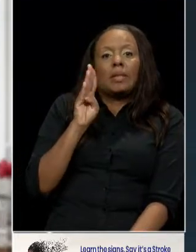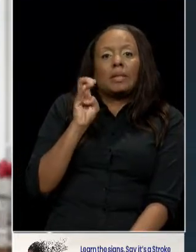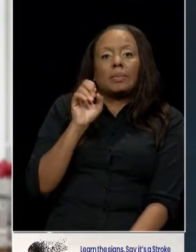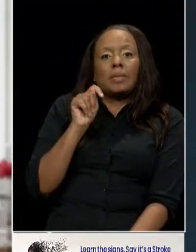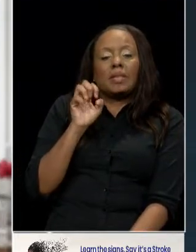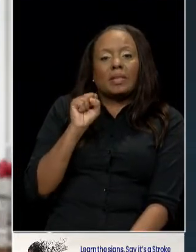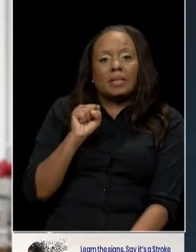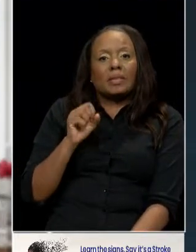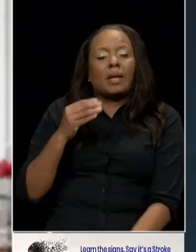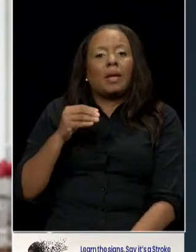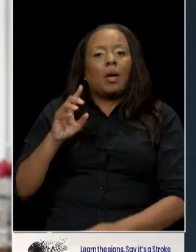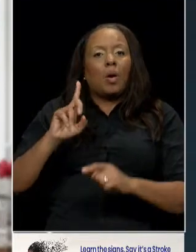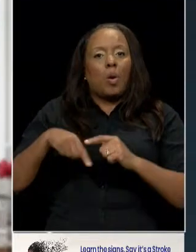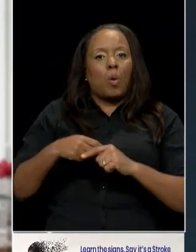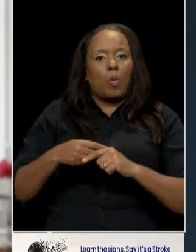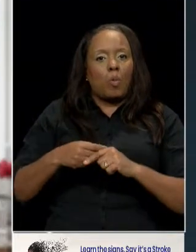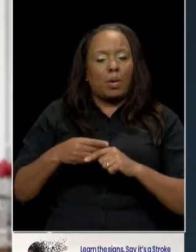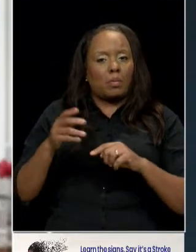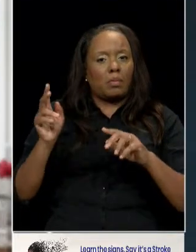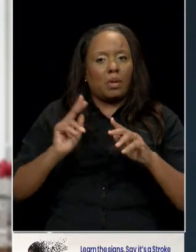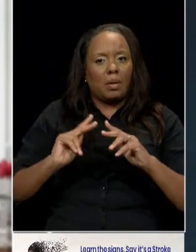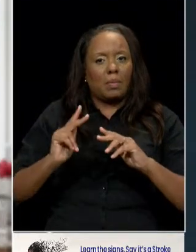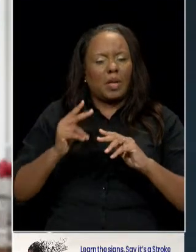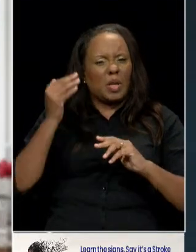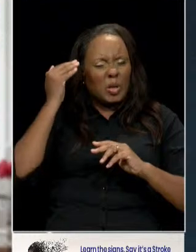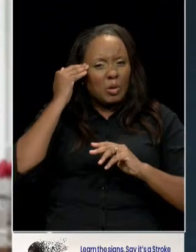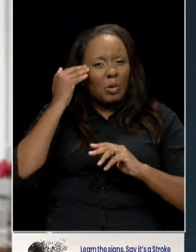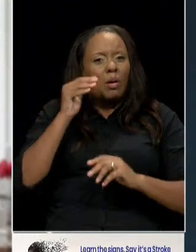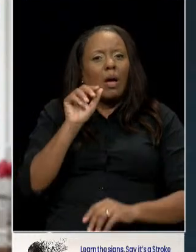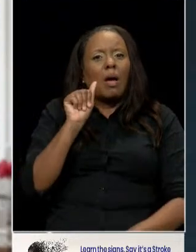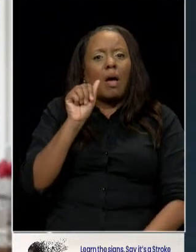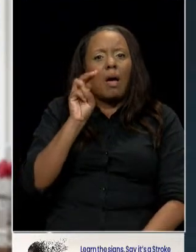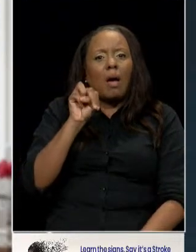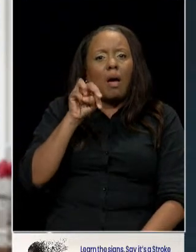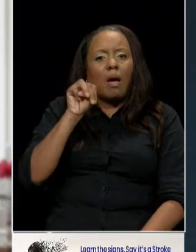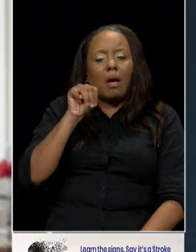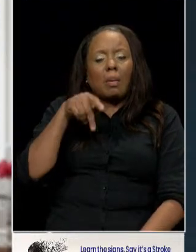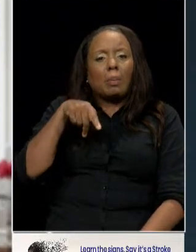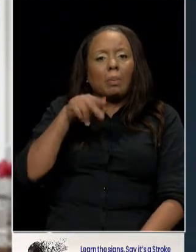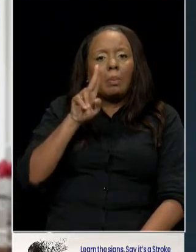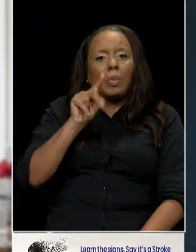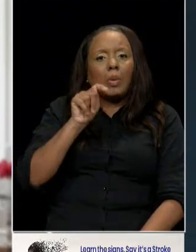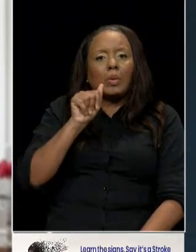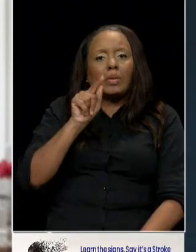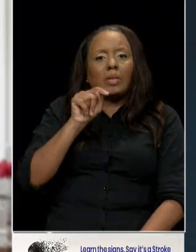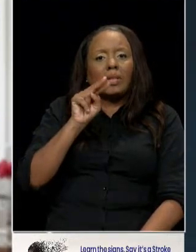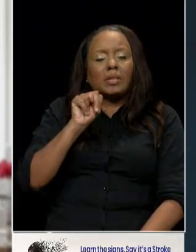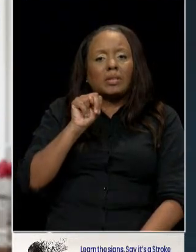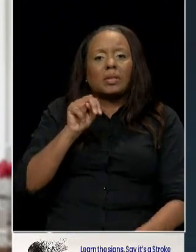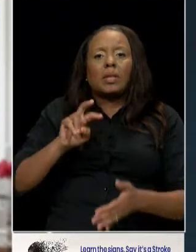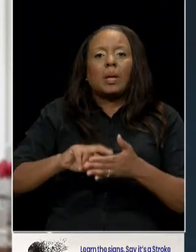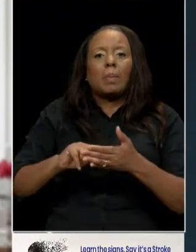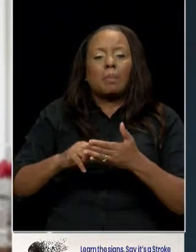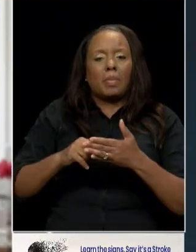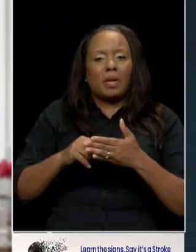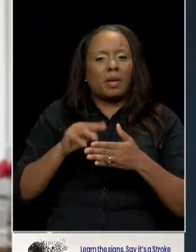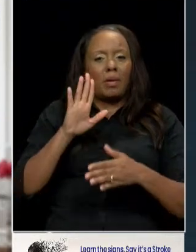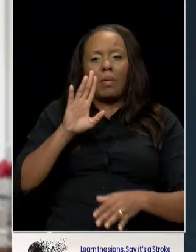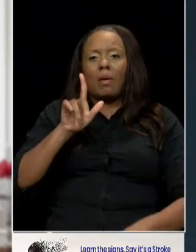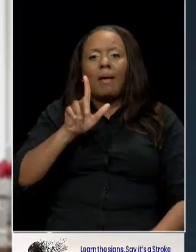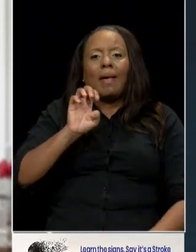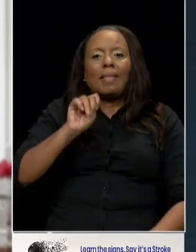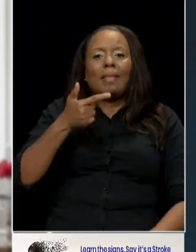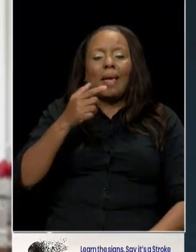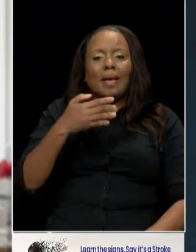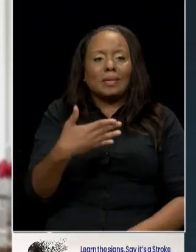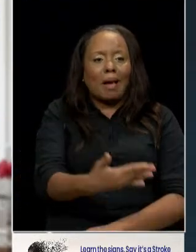amputations. Amputations, a word nobody likes to hear about, but certainly these are real situations that persons living with the